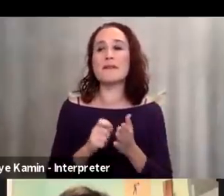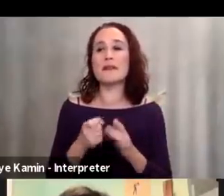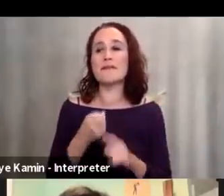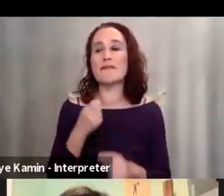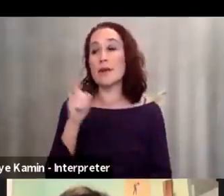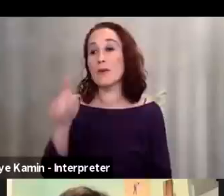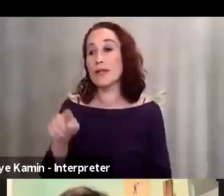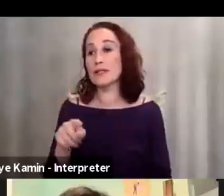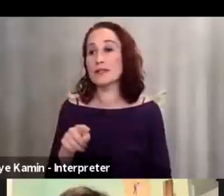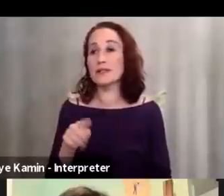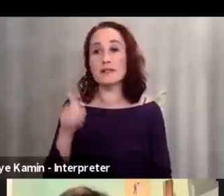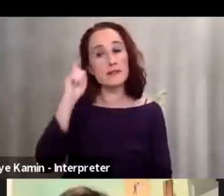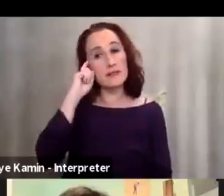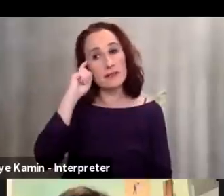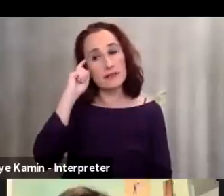question in my head,